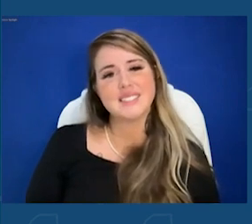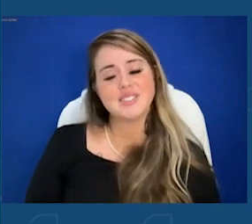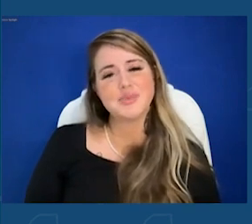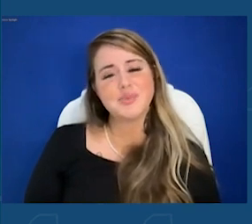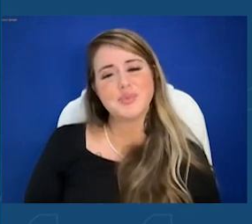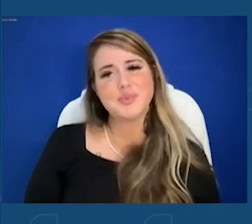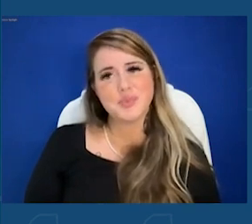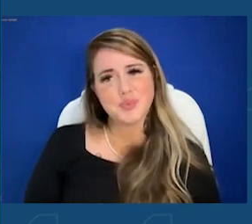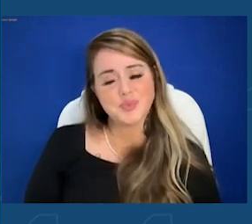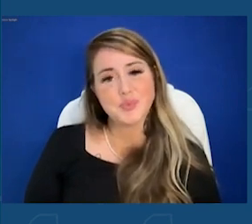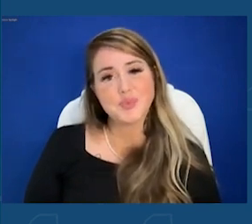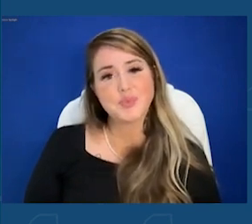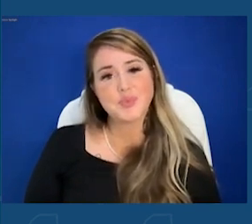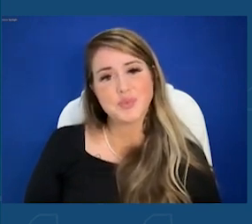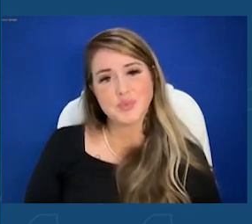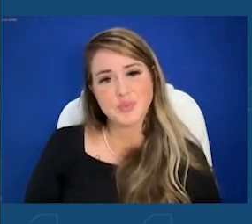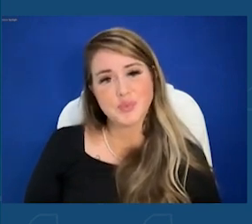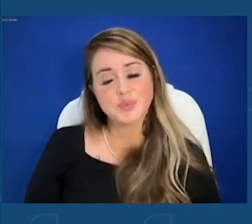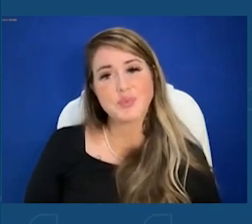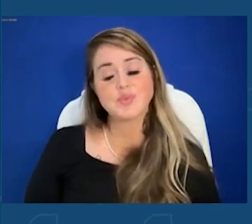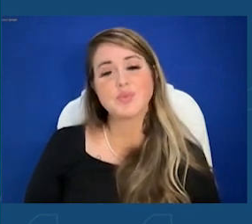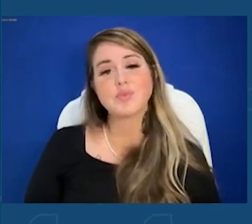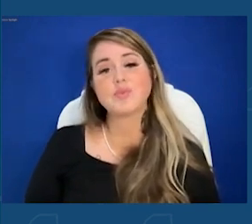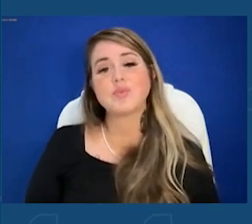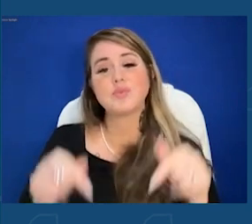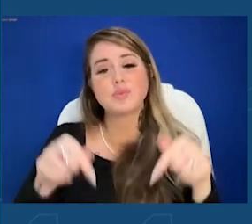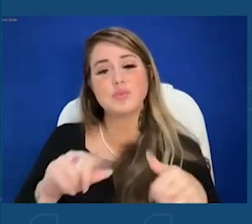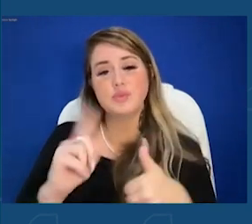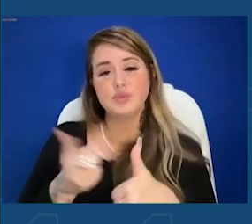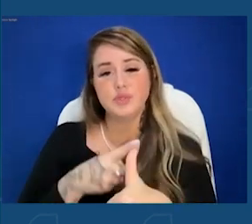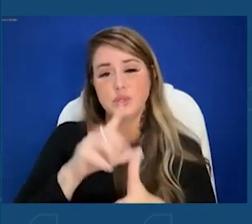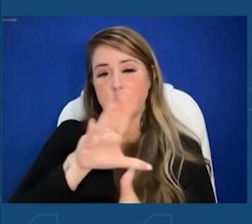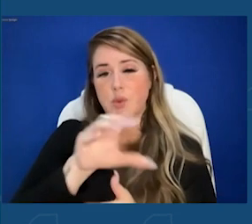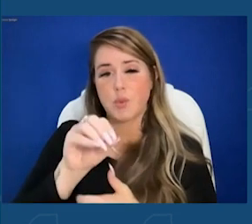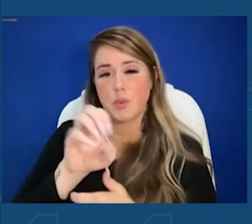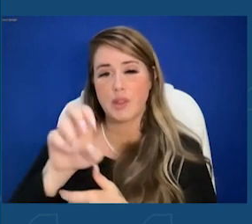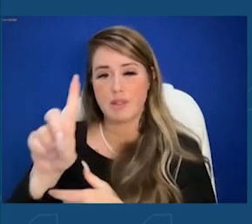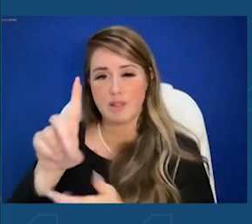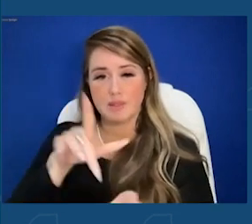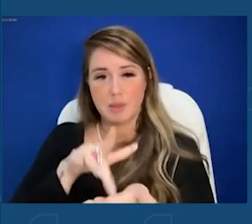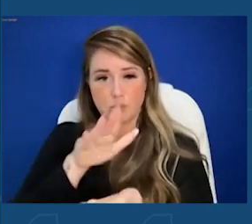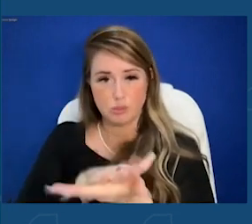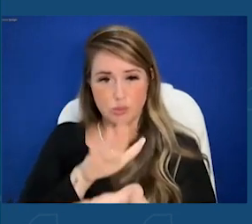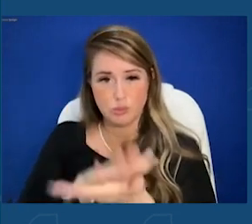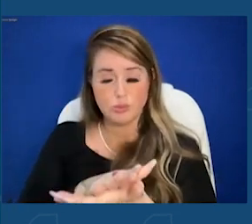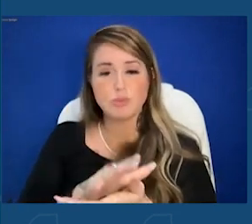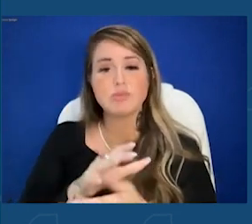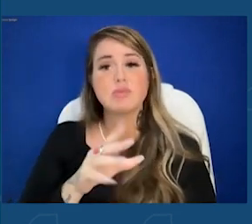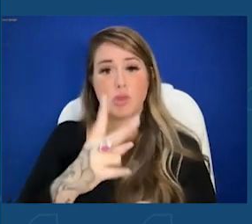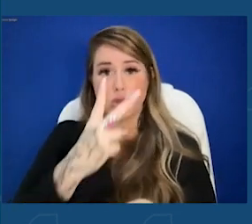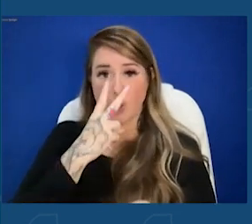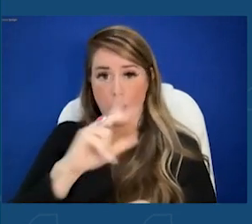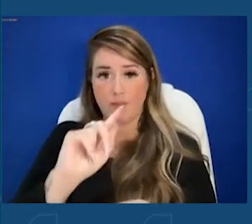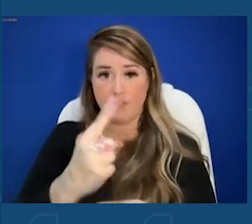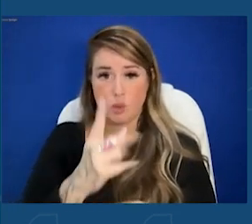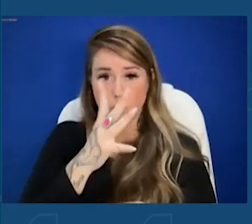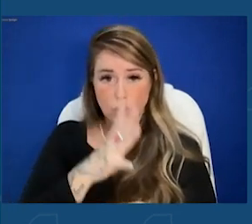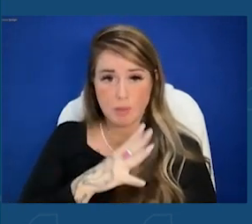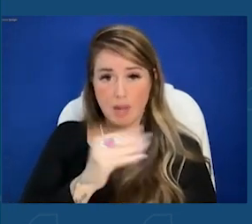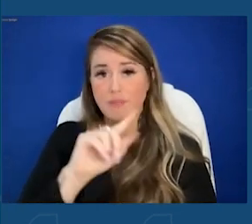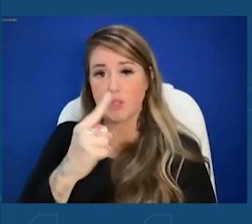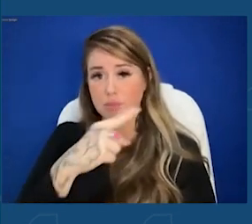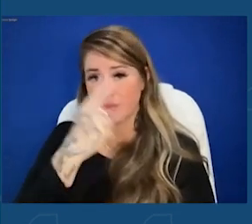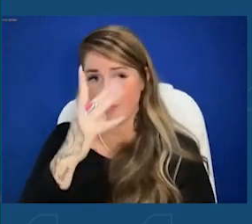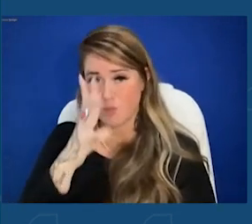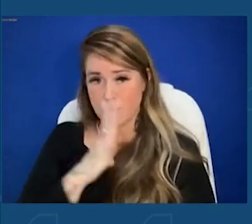Being the first co-ed medical school, graduating the first woman physician and the first black woman physician from a